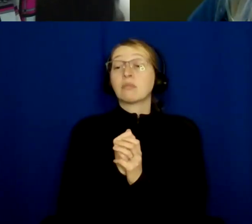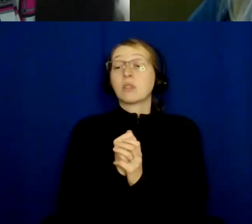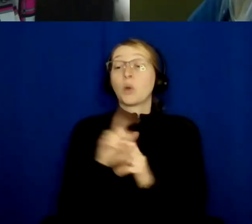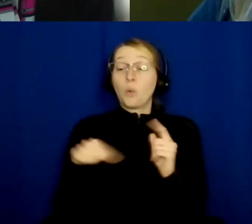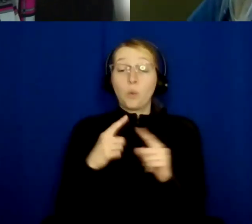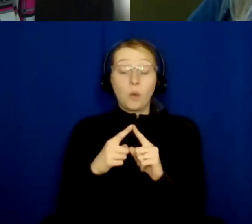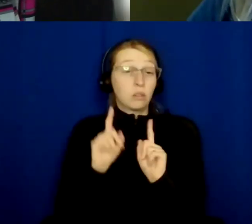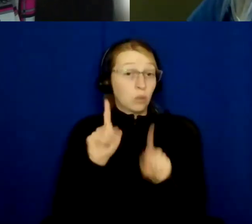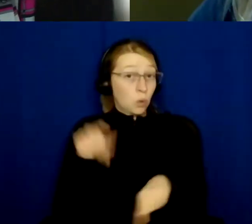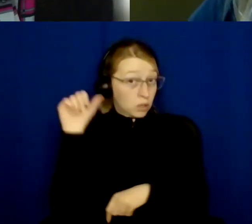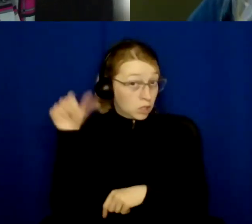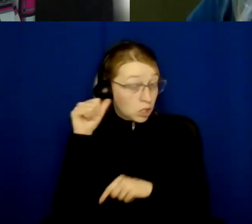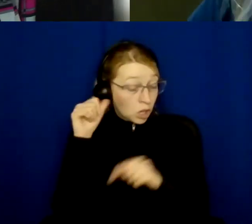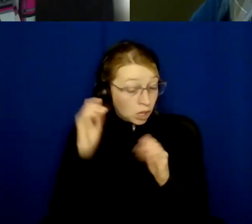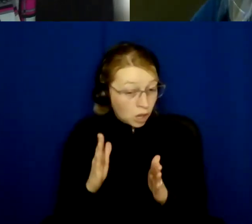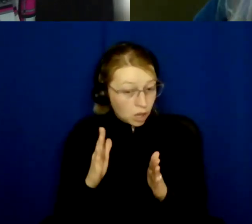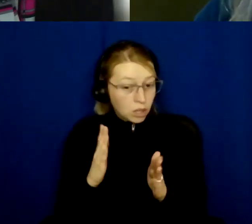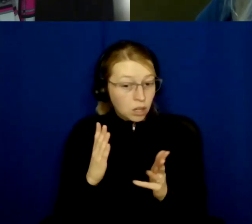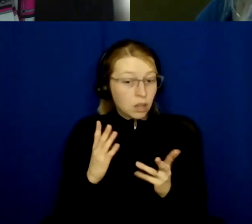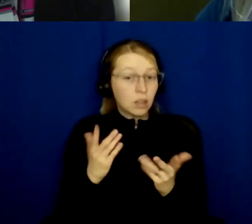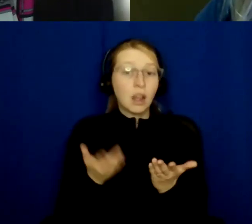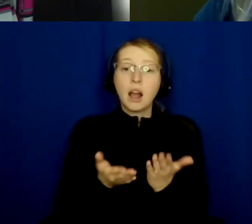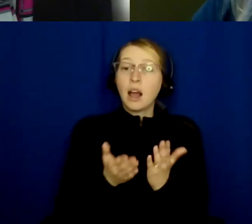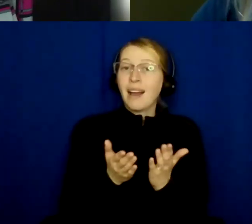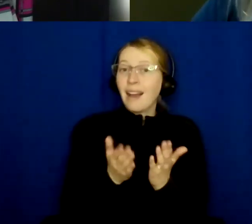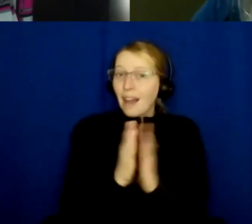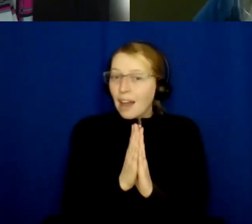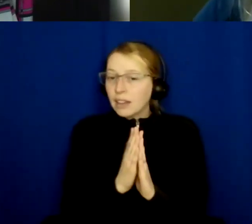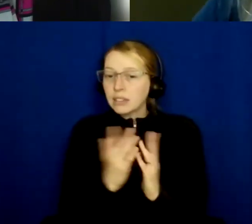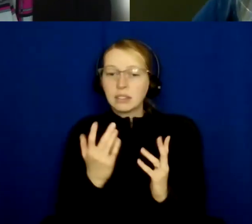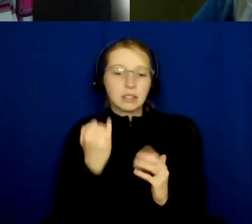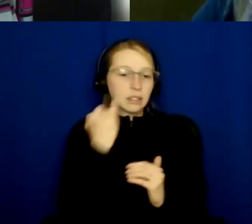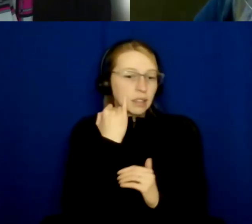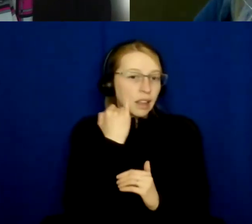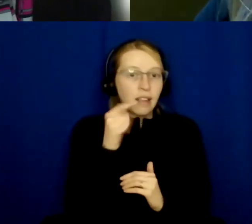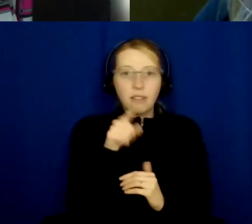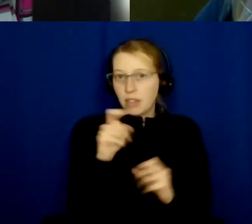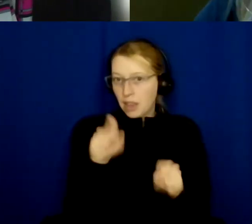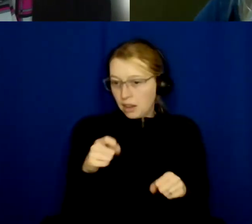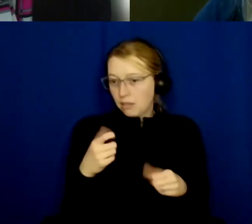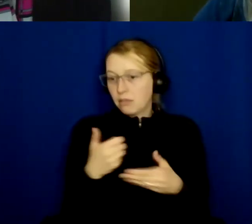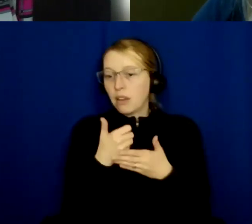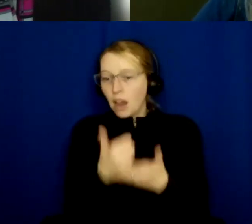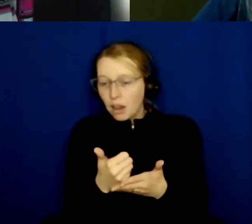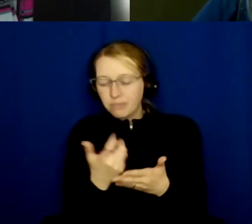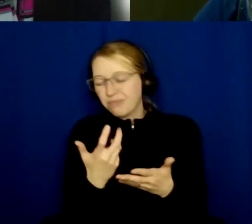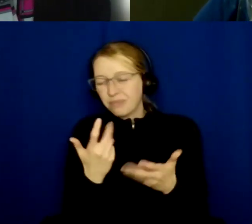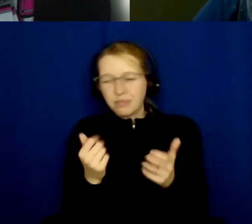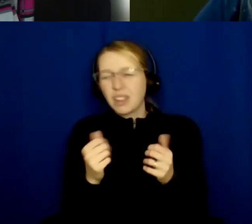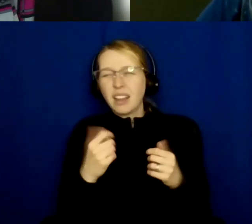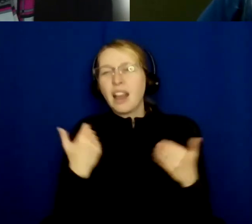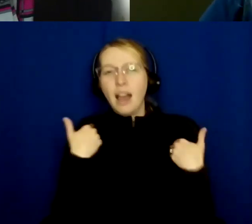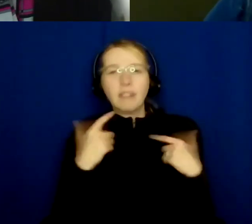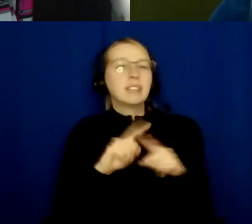And it's not just about the cost of the hearing aids, but the service that you're going to be provided with as well, and having